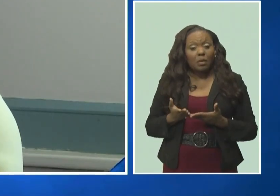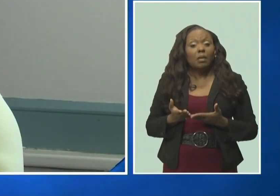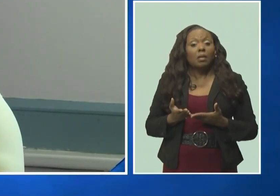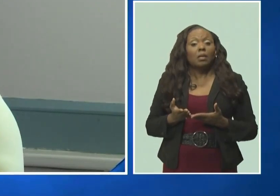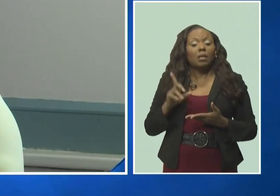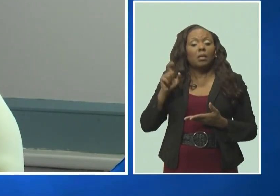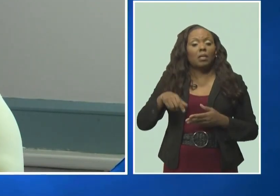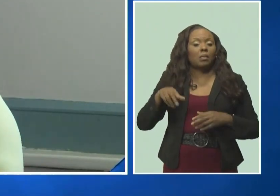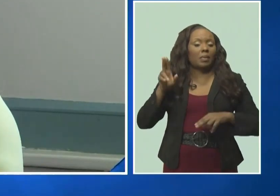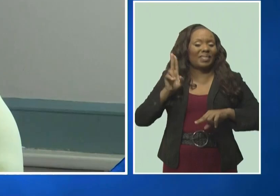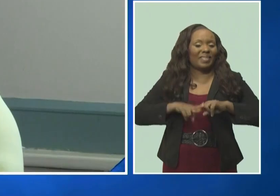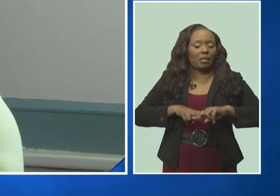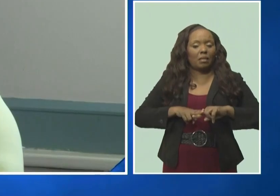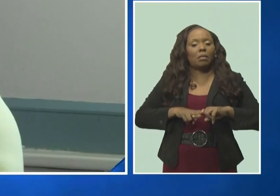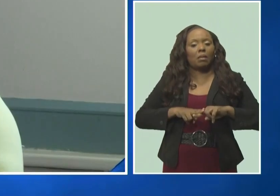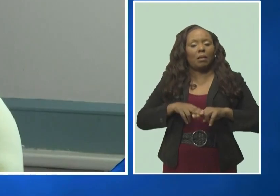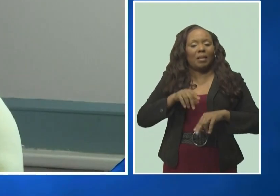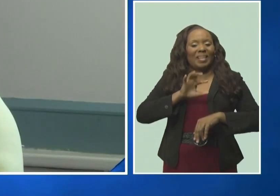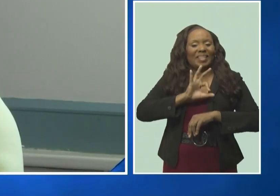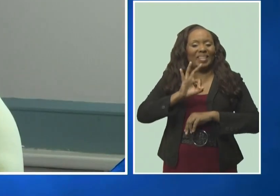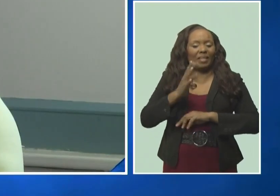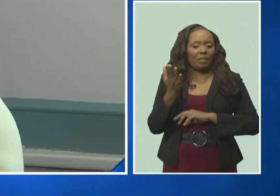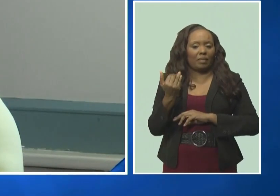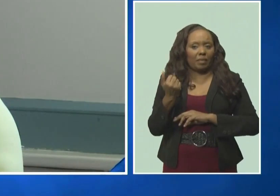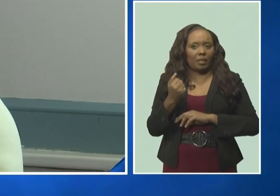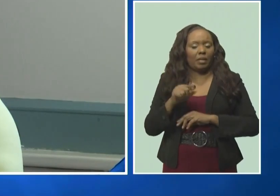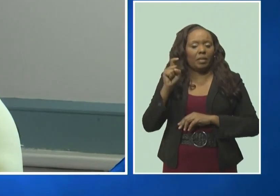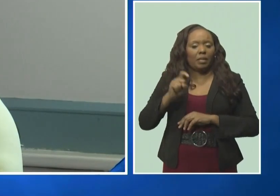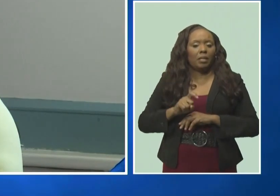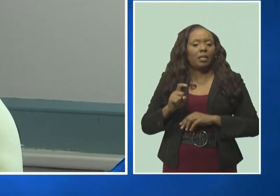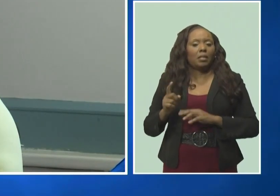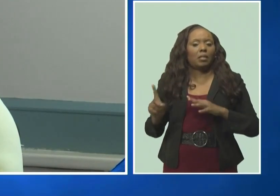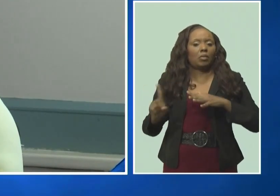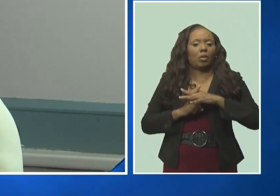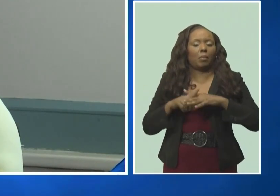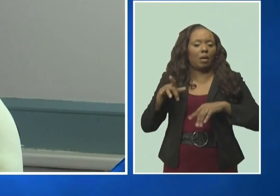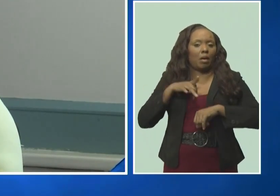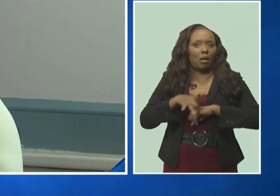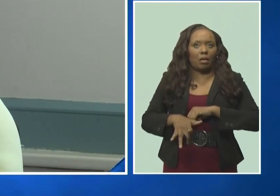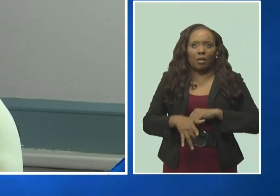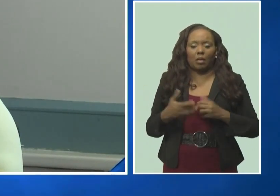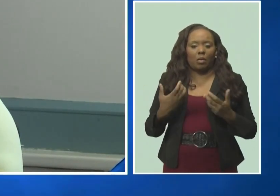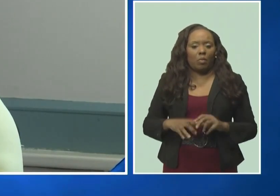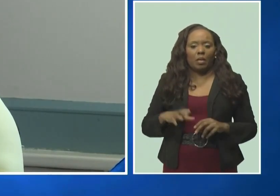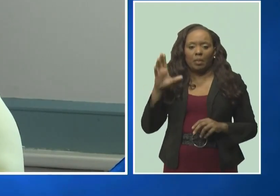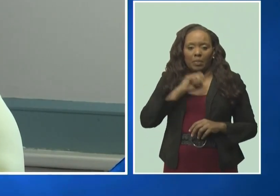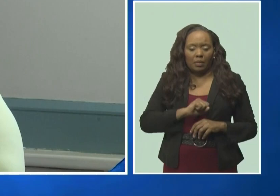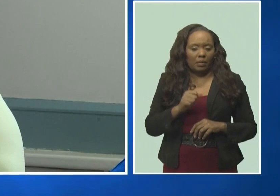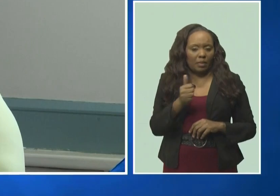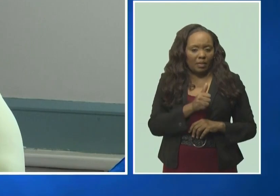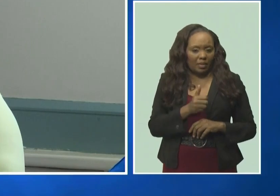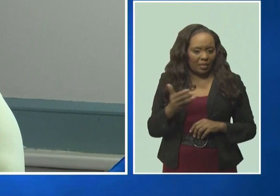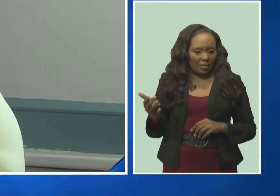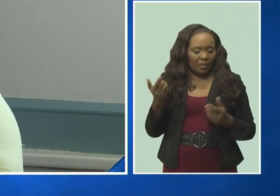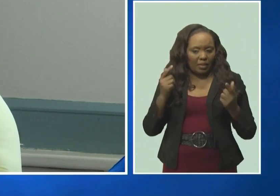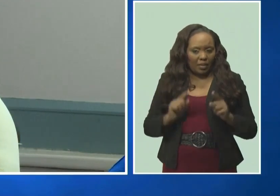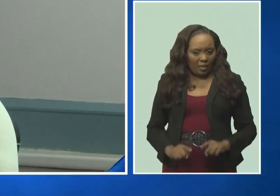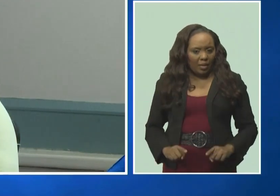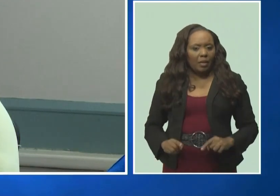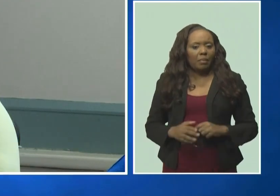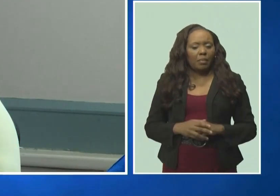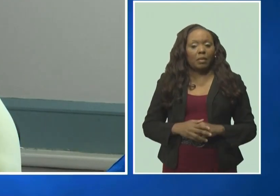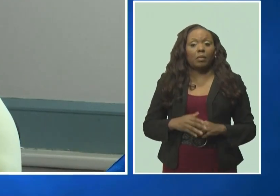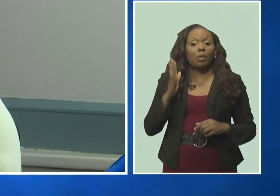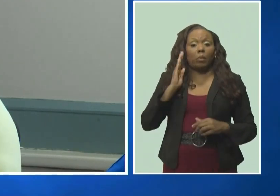from Barbadians, so you need to be there early so you would not miss any of the things that